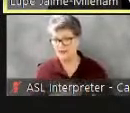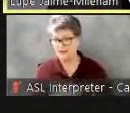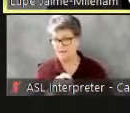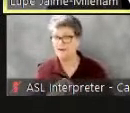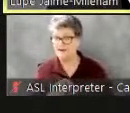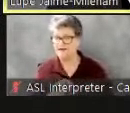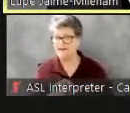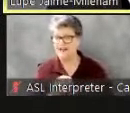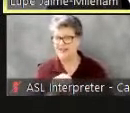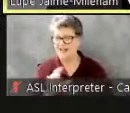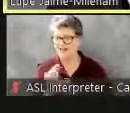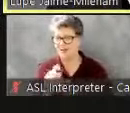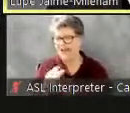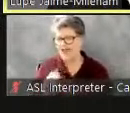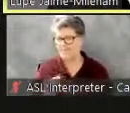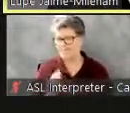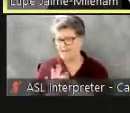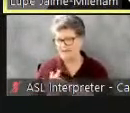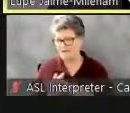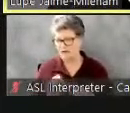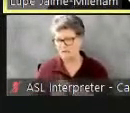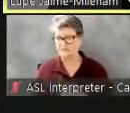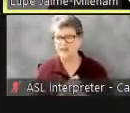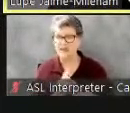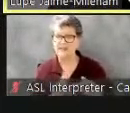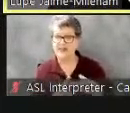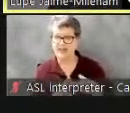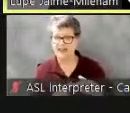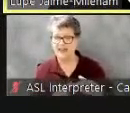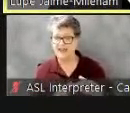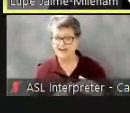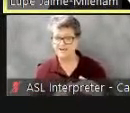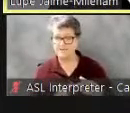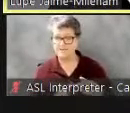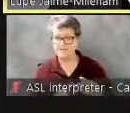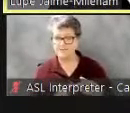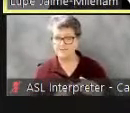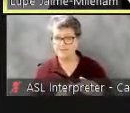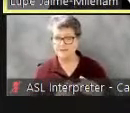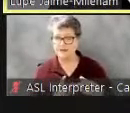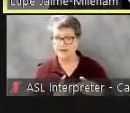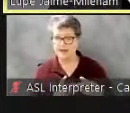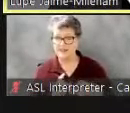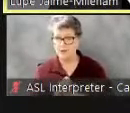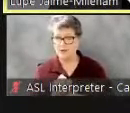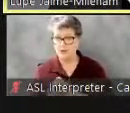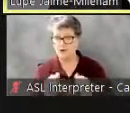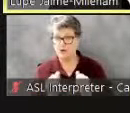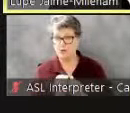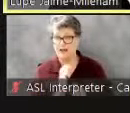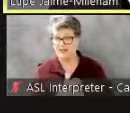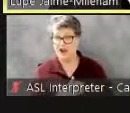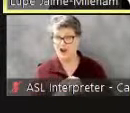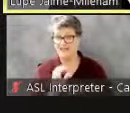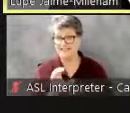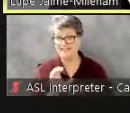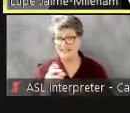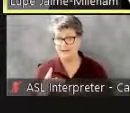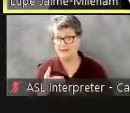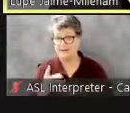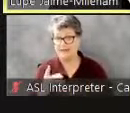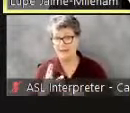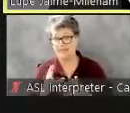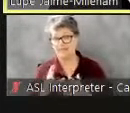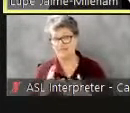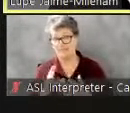of what Adam had covered. And then then we worked with our CCPU partners